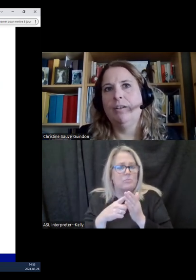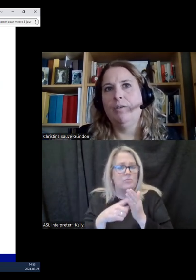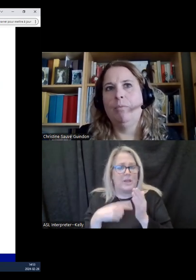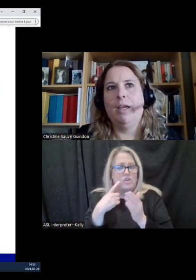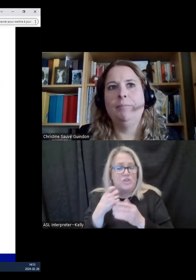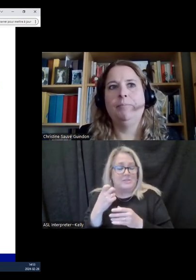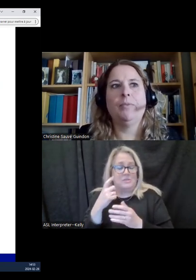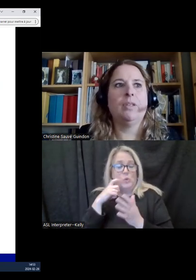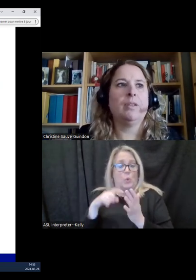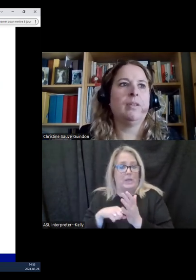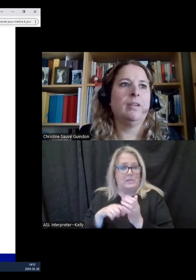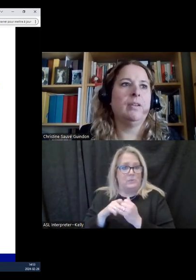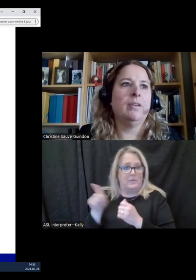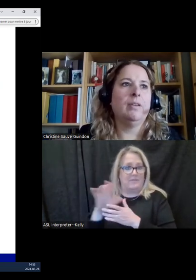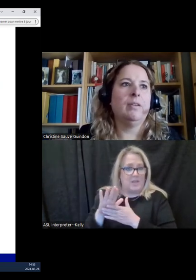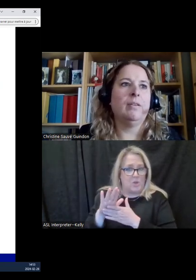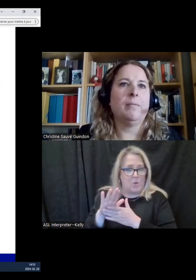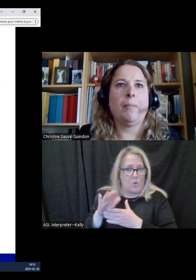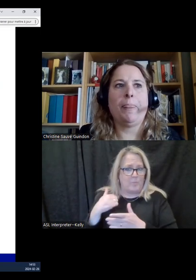there, right?